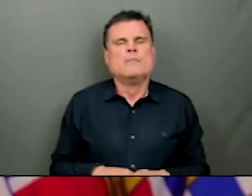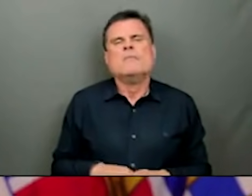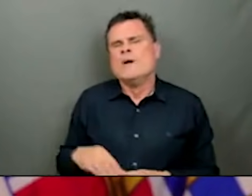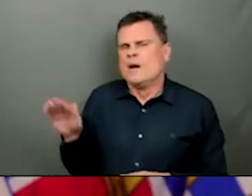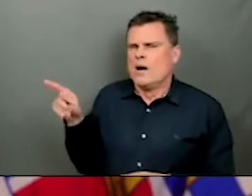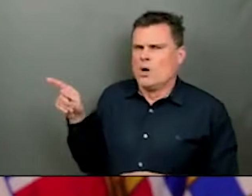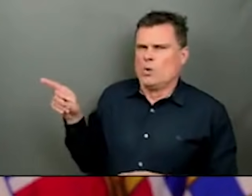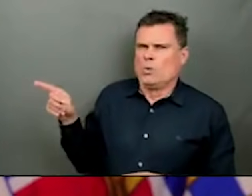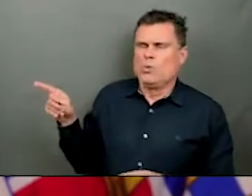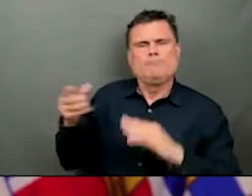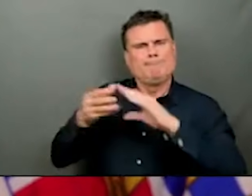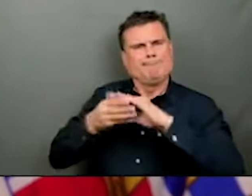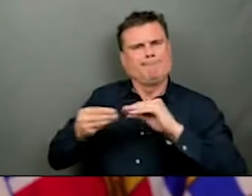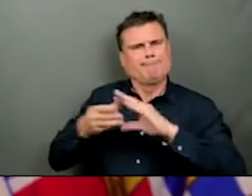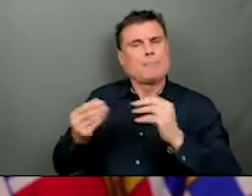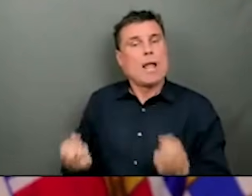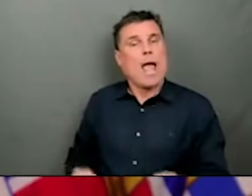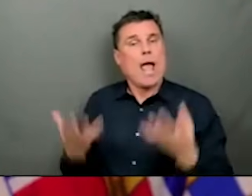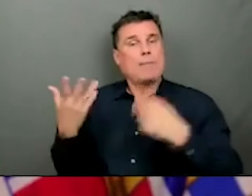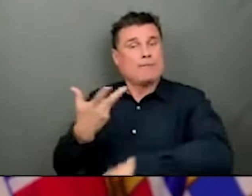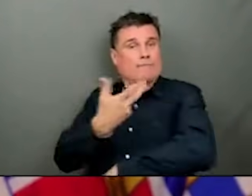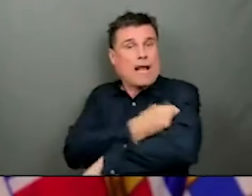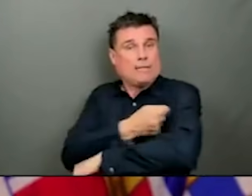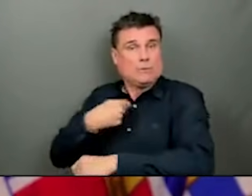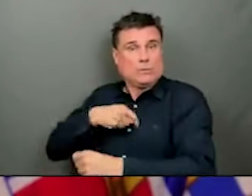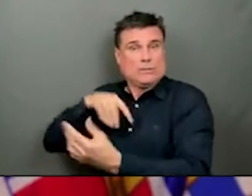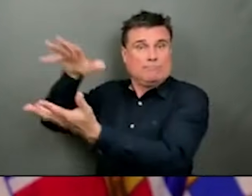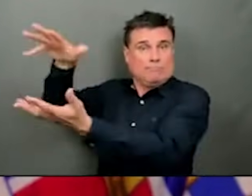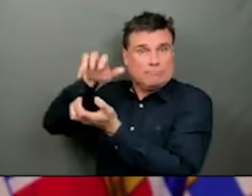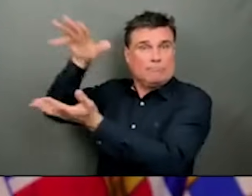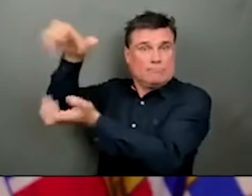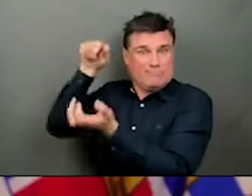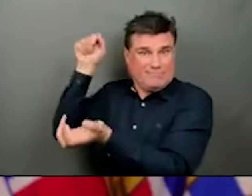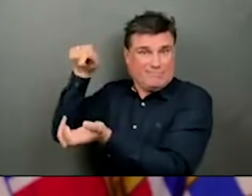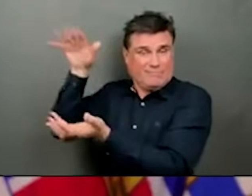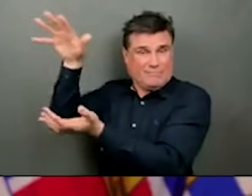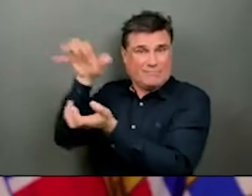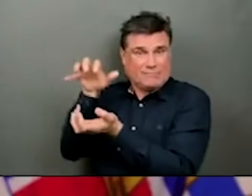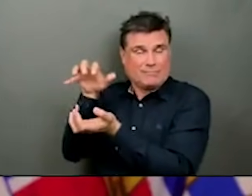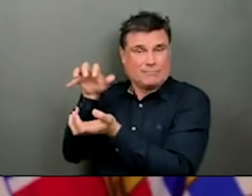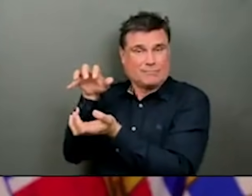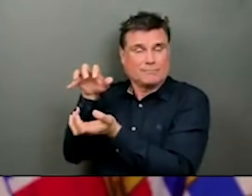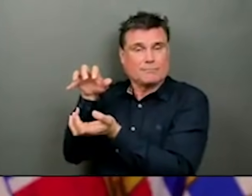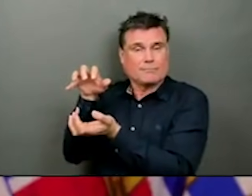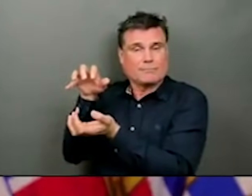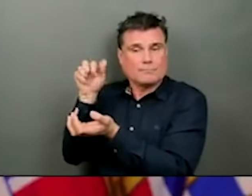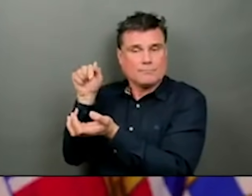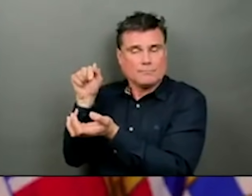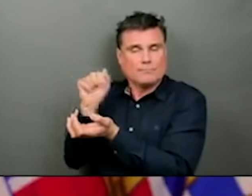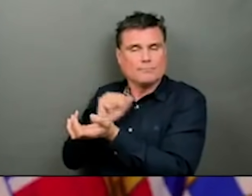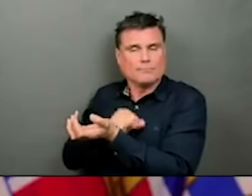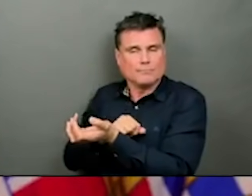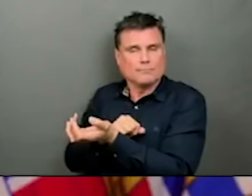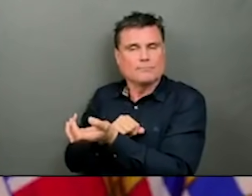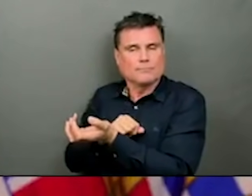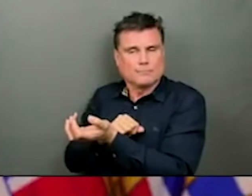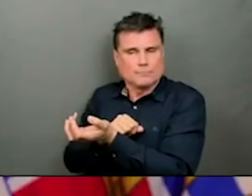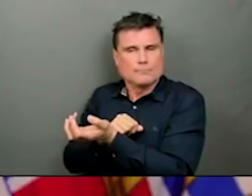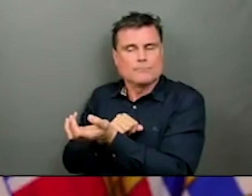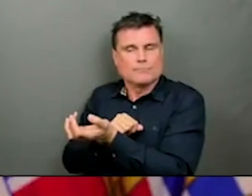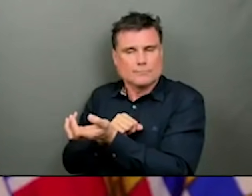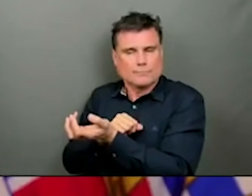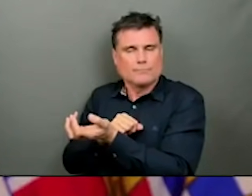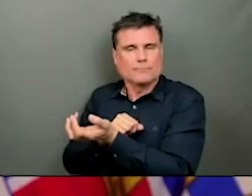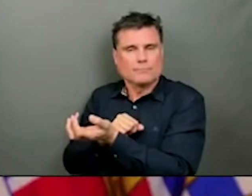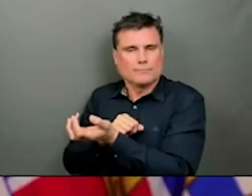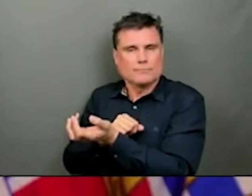The government website says there's 3 priority groups. There's the general population, there's the priority neighborhoods, and then there's the pharmacies. I'm wondering if